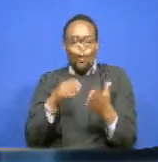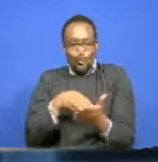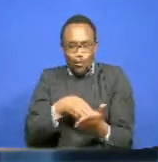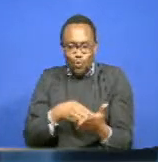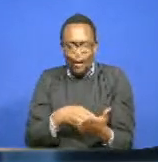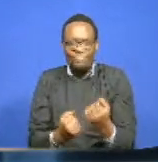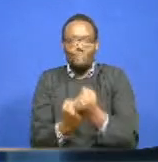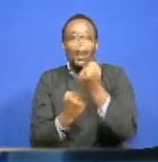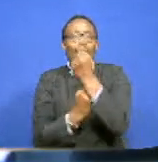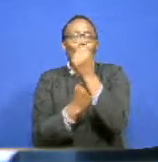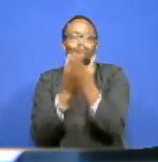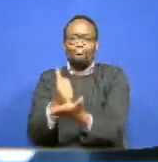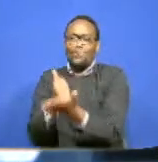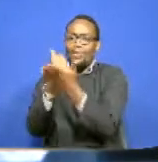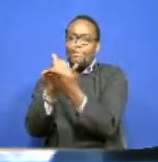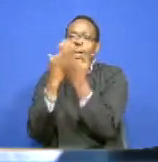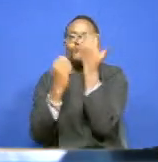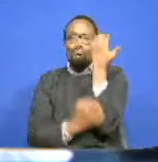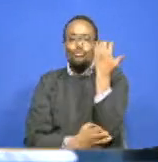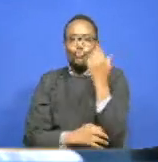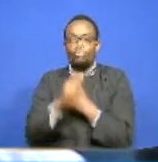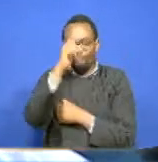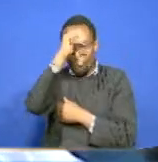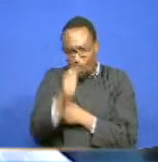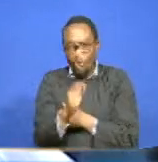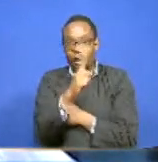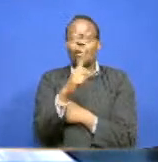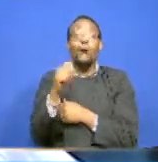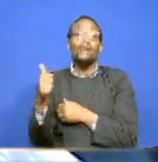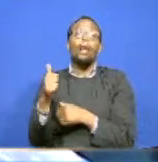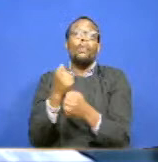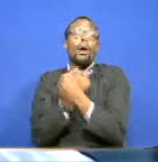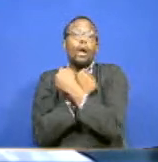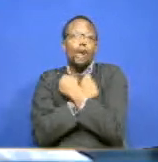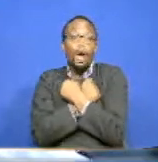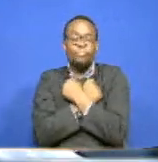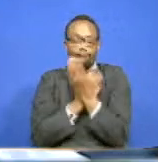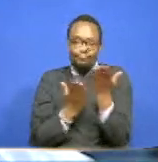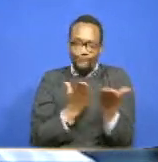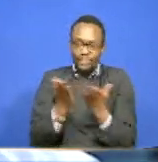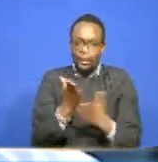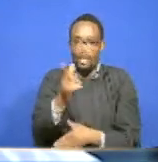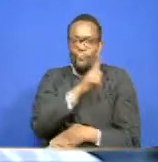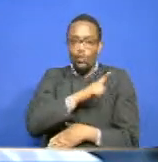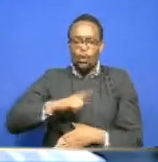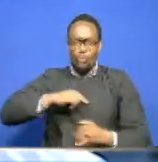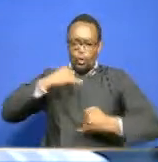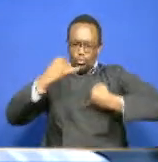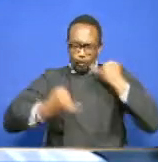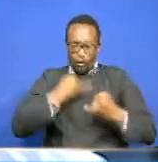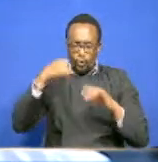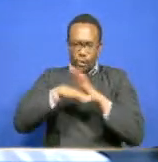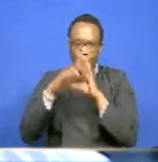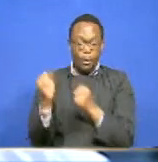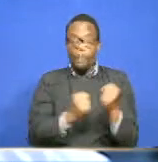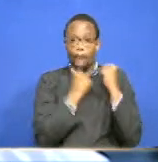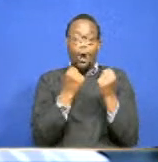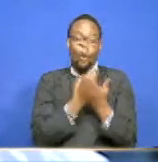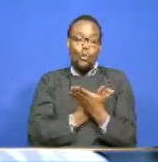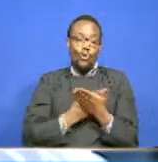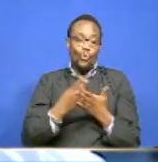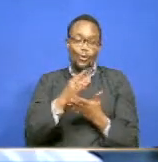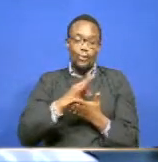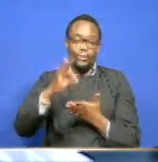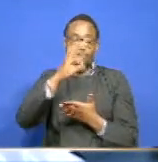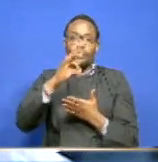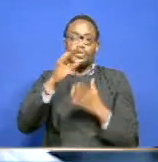the afflicted. Honor everyone. Love and serve the Lord. Rejoice in the power of the Holy Spirit